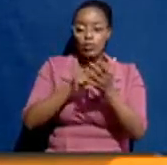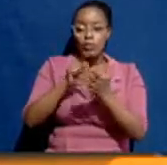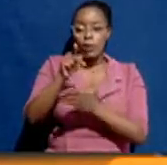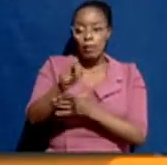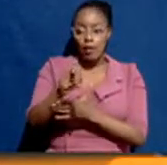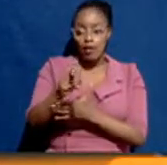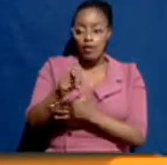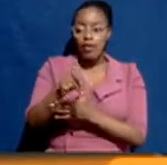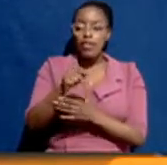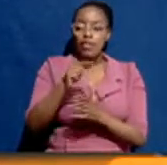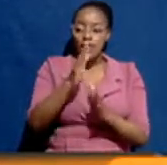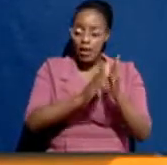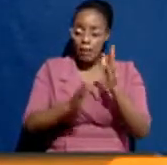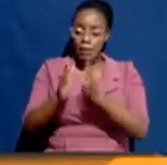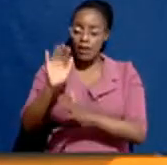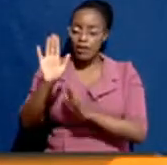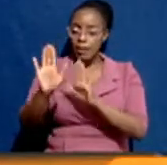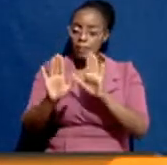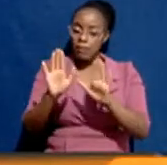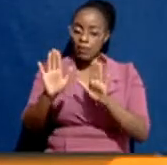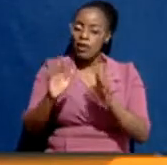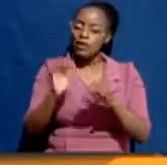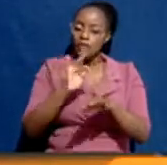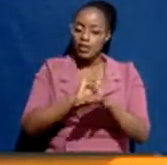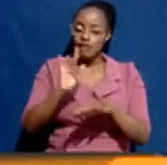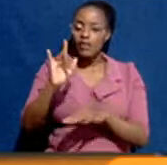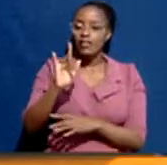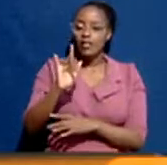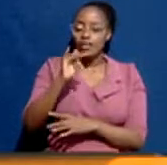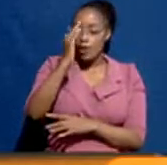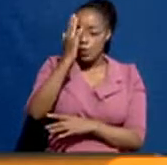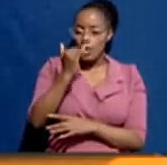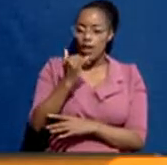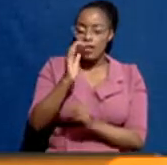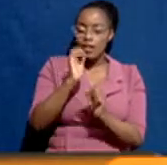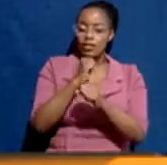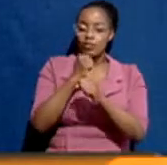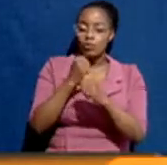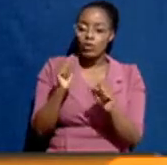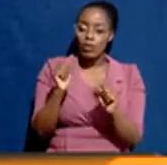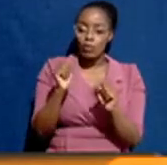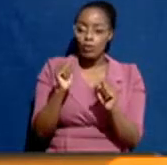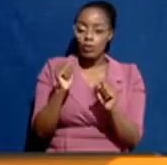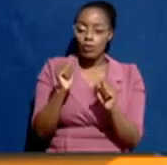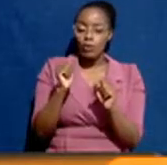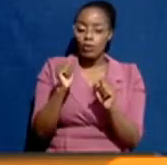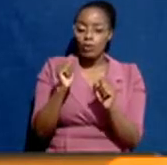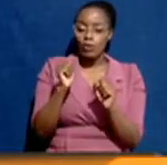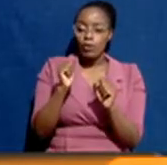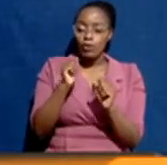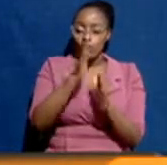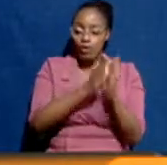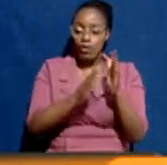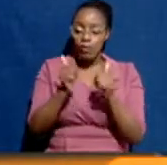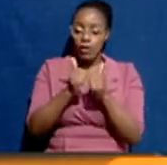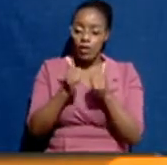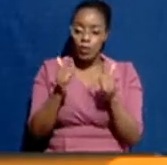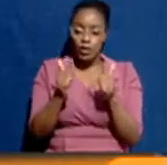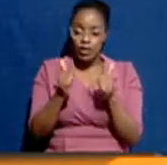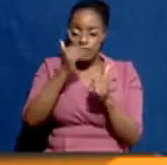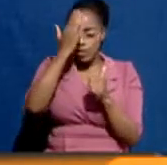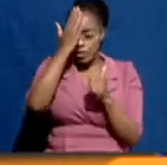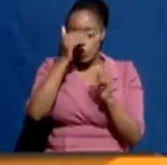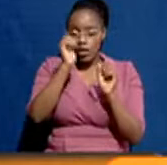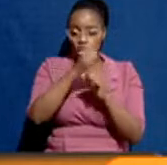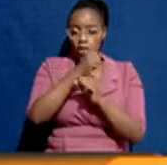Okay. Their planning is affected because they are not able to to plan well, okay, because they